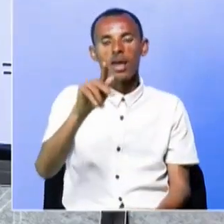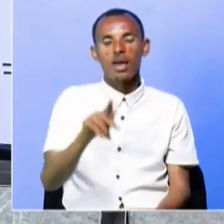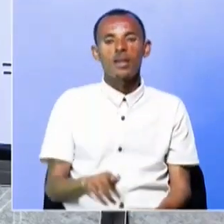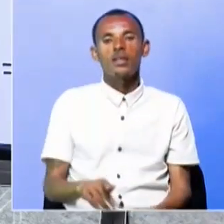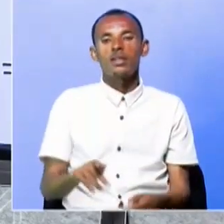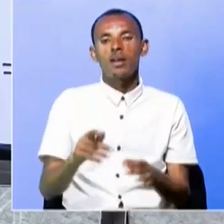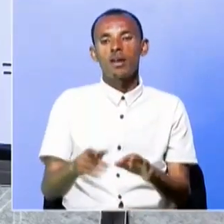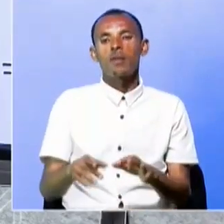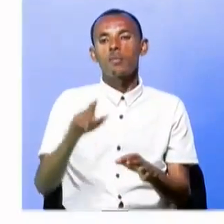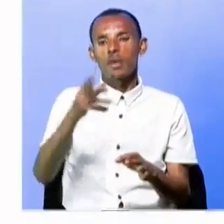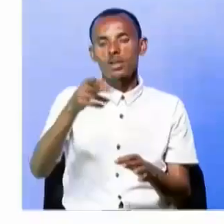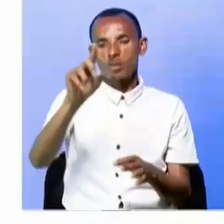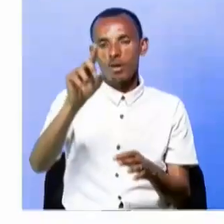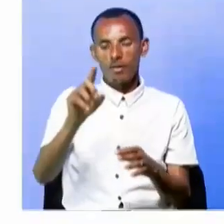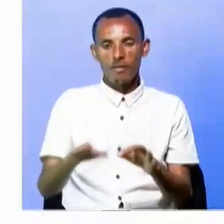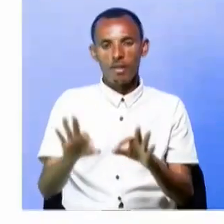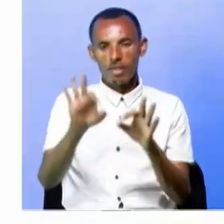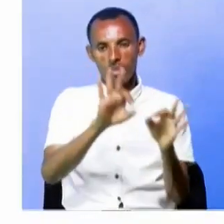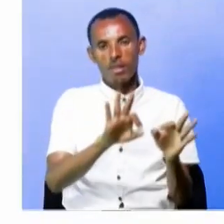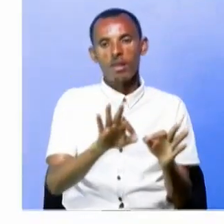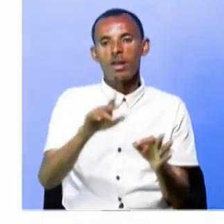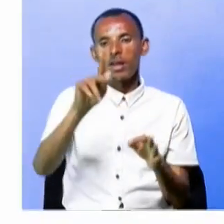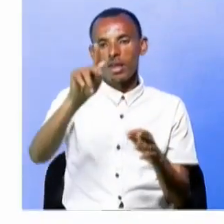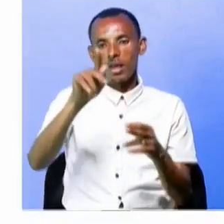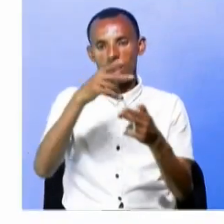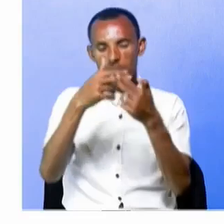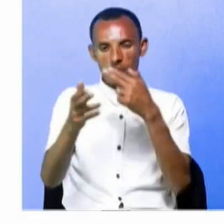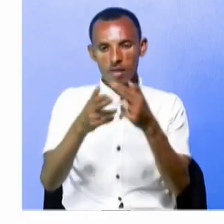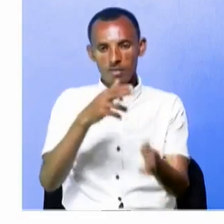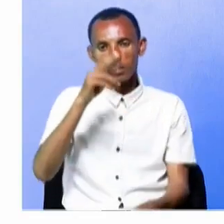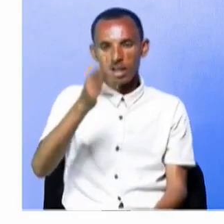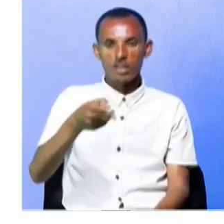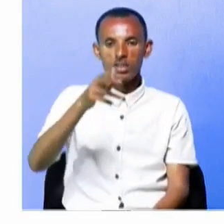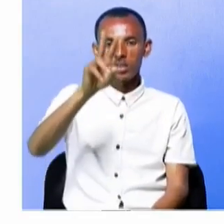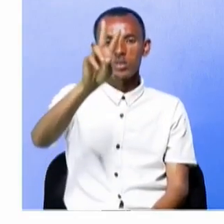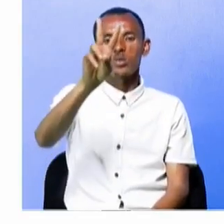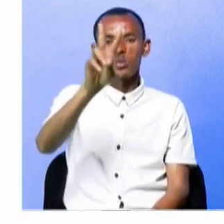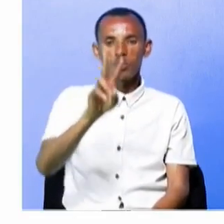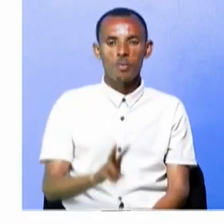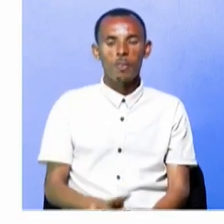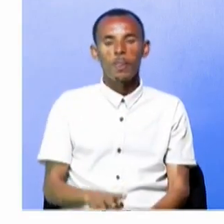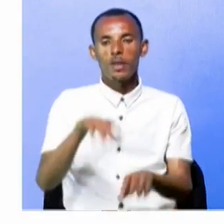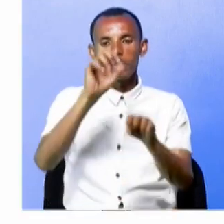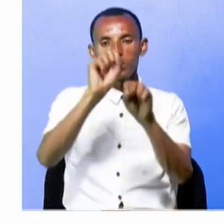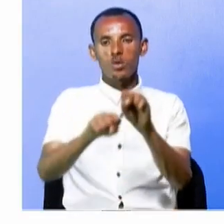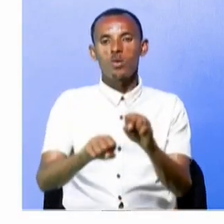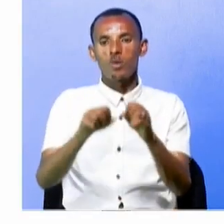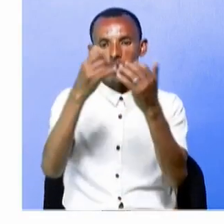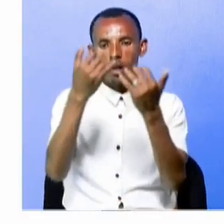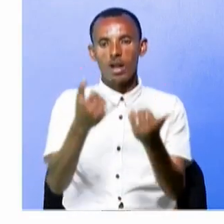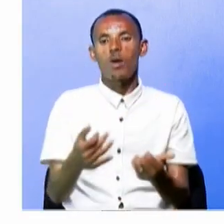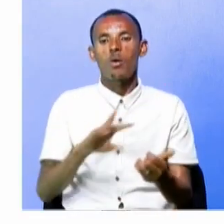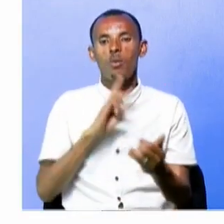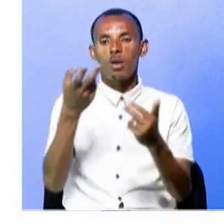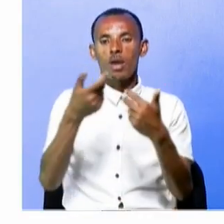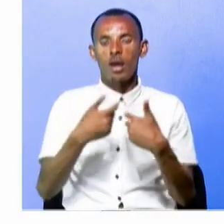place of H1, you can substitute K times H2, right? So now we have